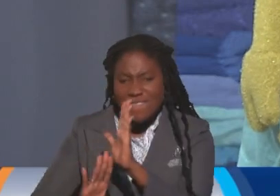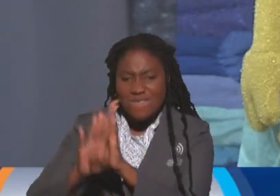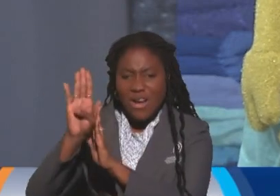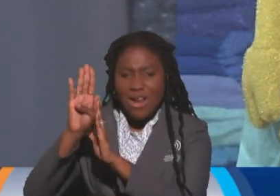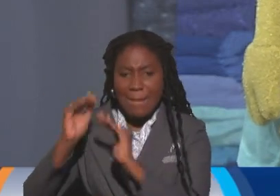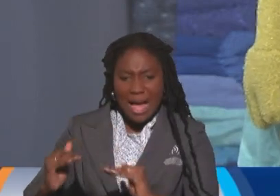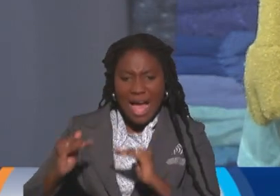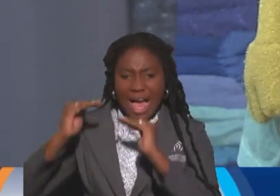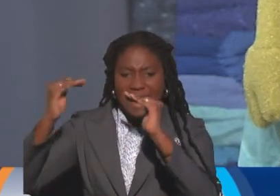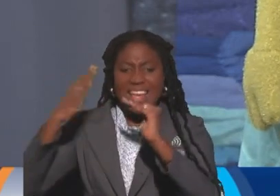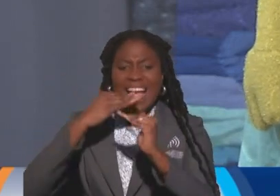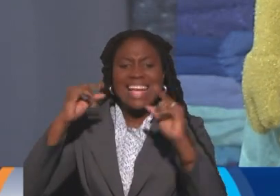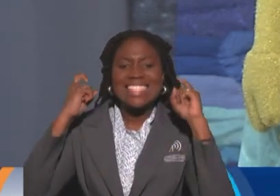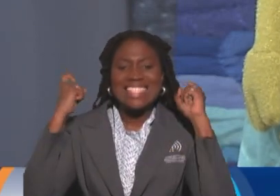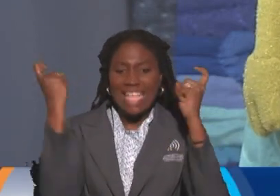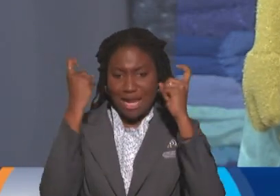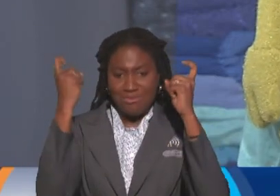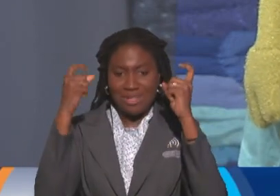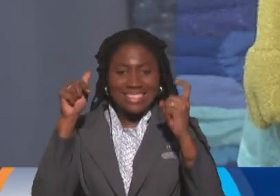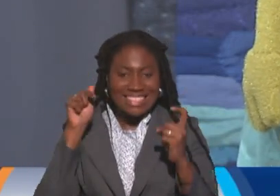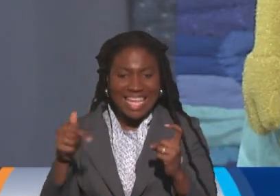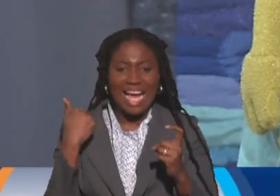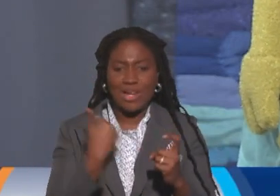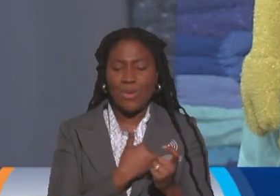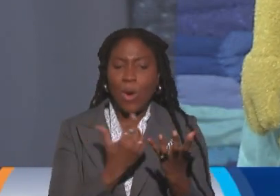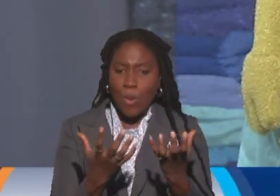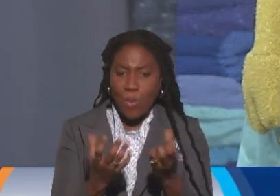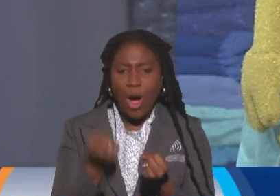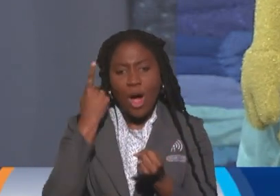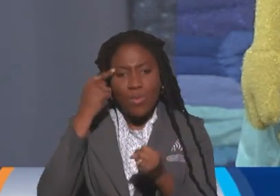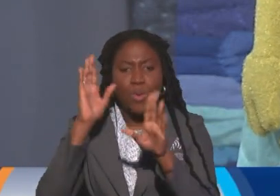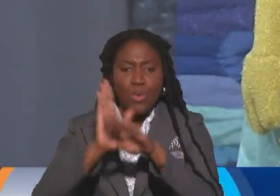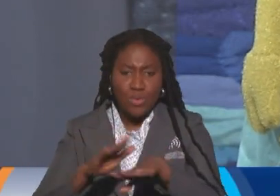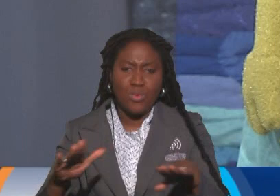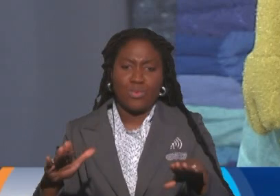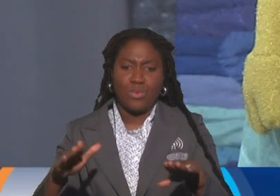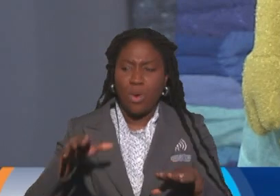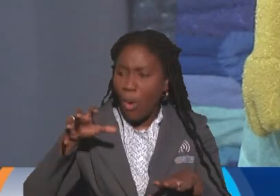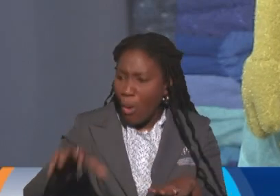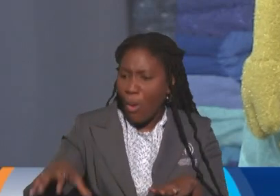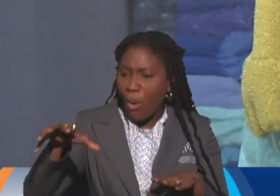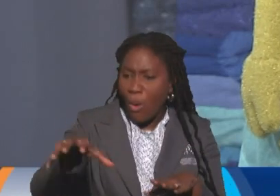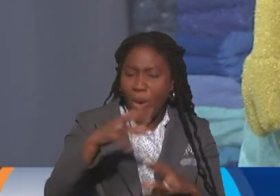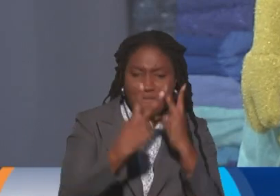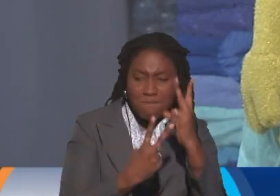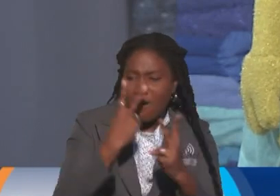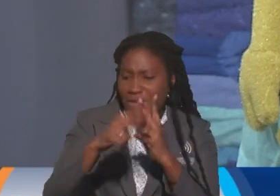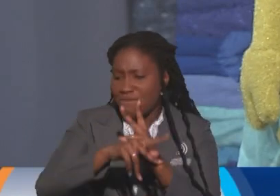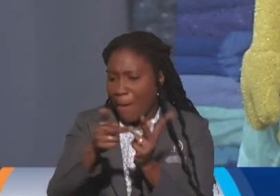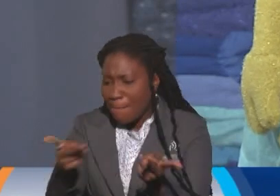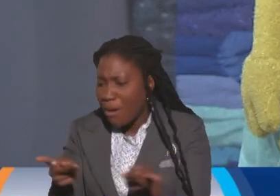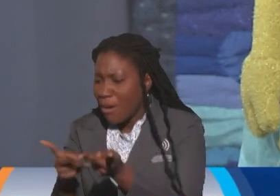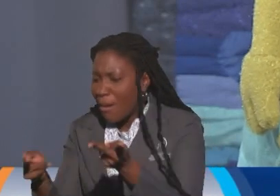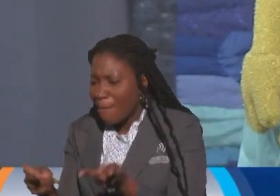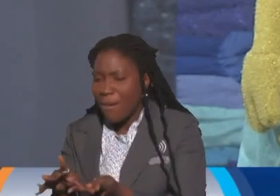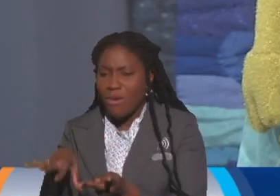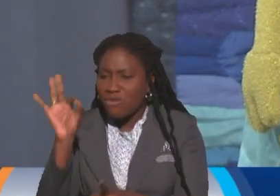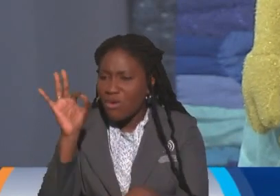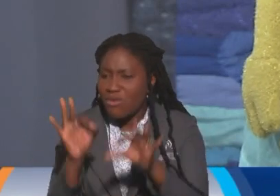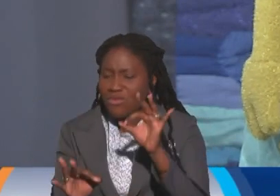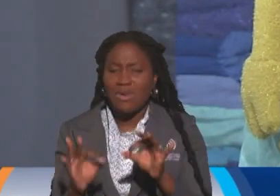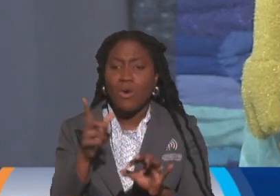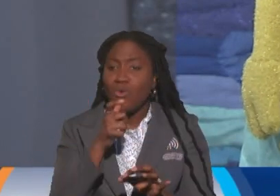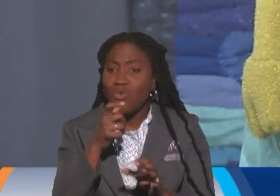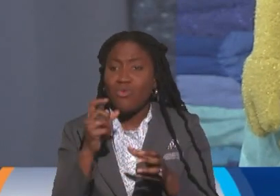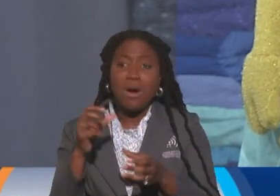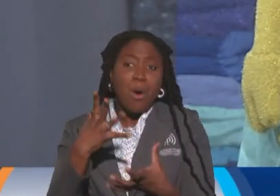and celebrate, and that is what we want to do, especially with the Caravan, going all over the country to discover new voices, have new writers approach us,